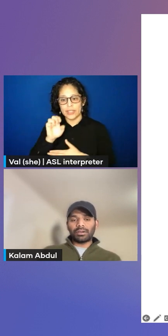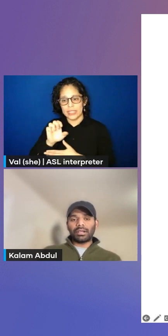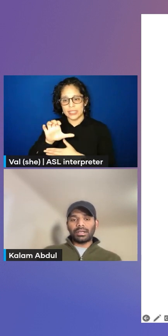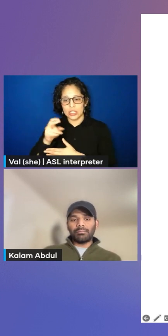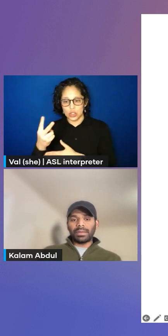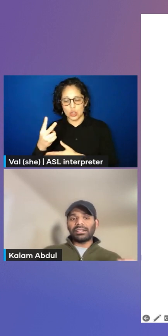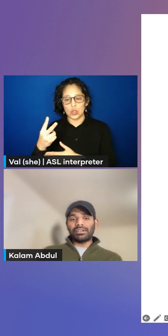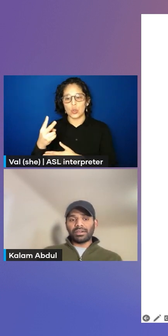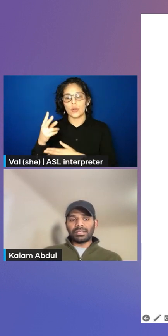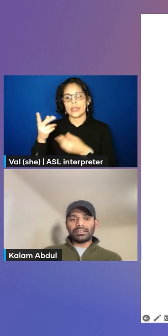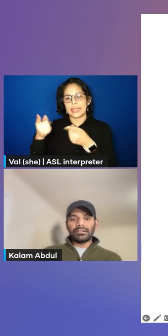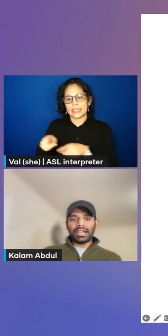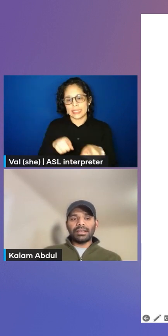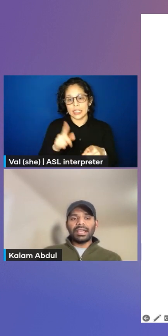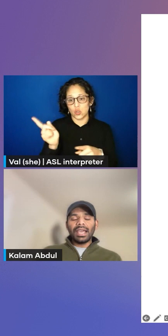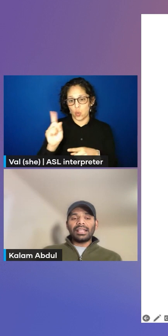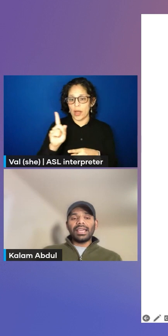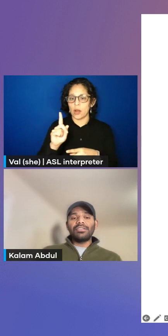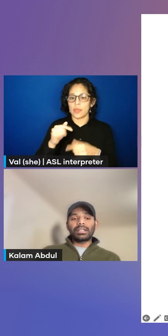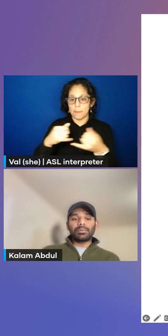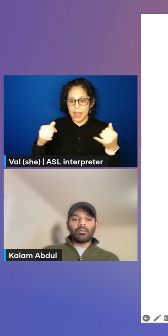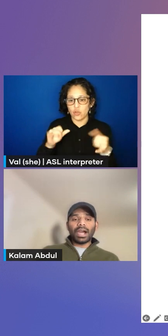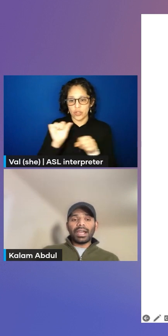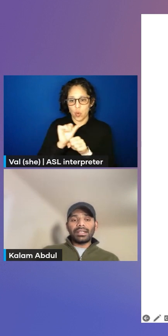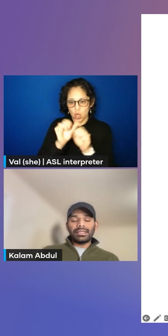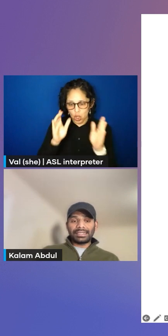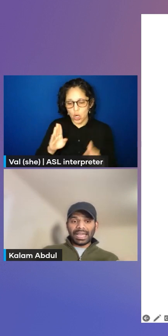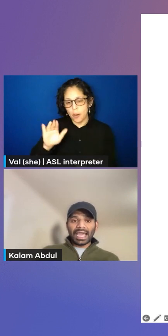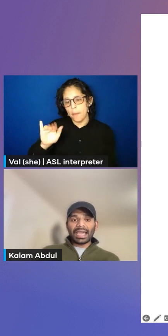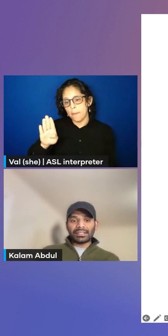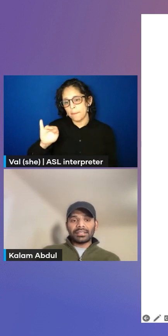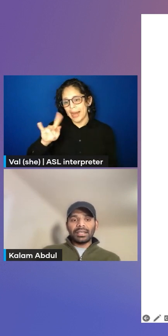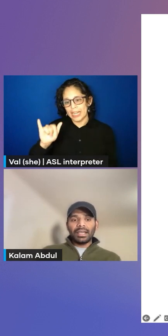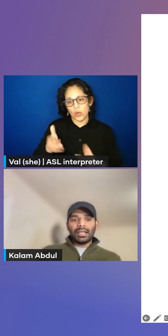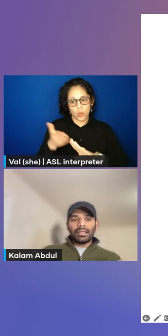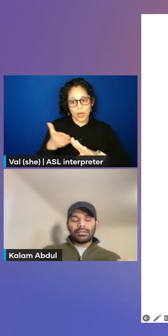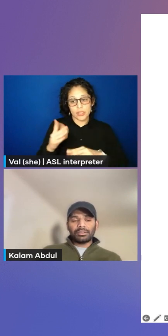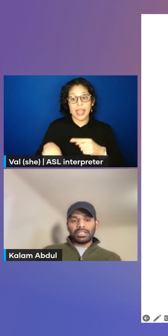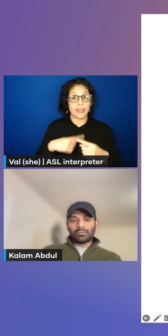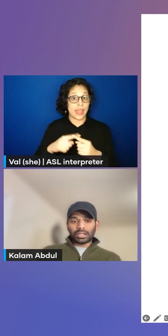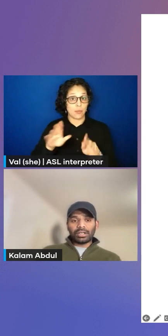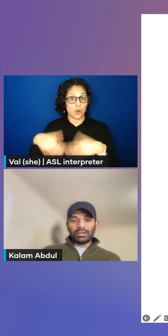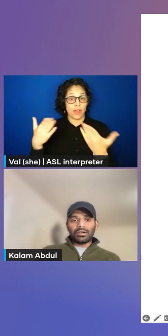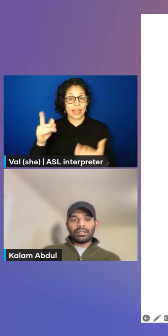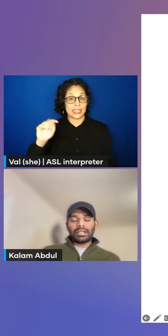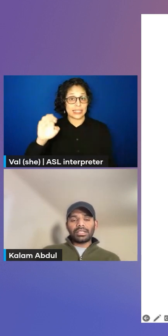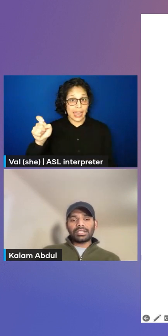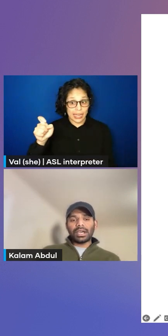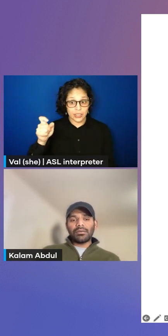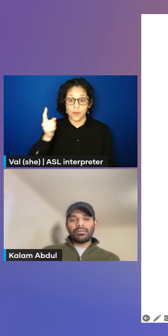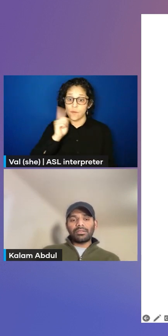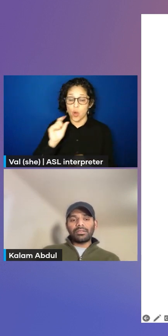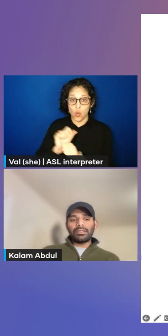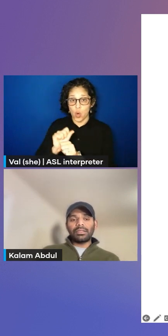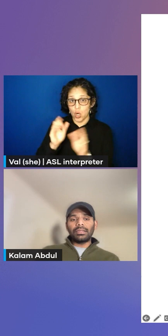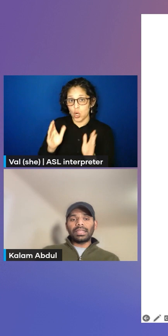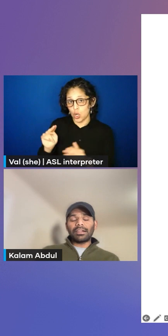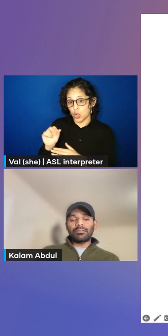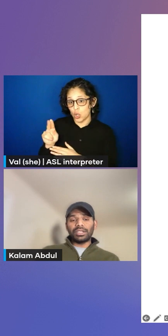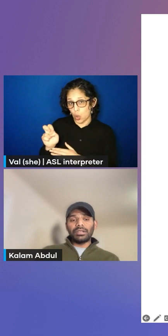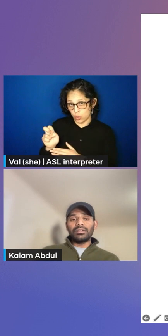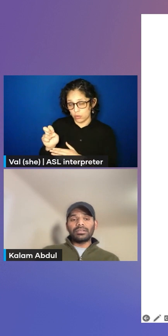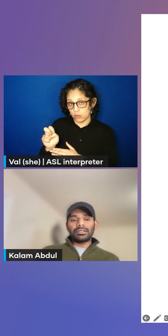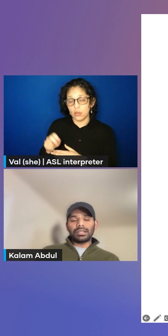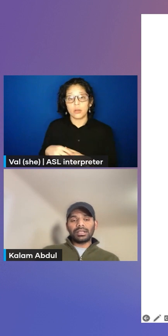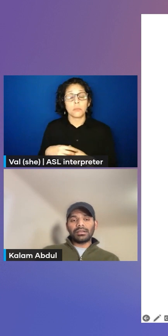worker binary runs, right? And then you can provide the tags to this worker node, so they